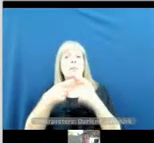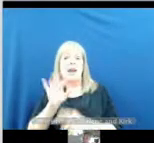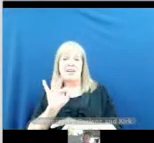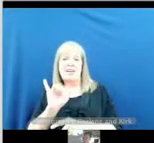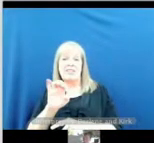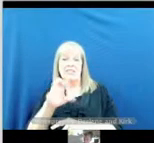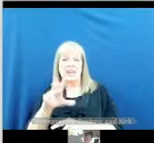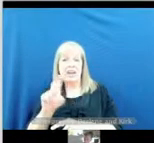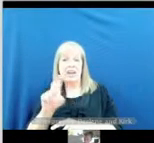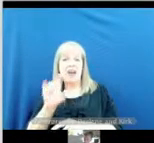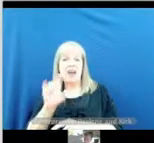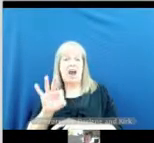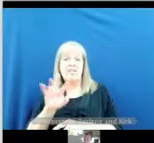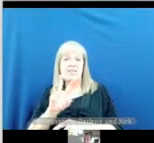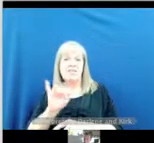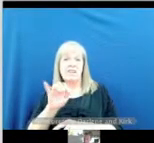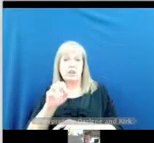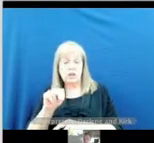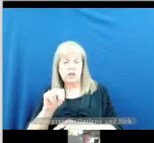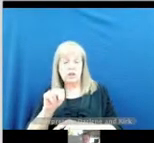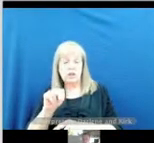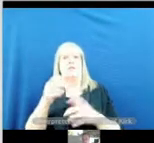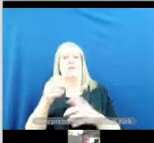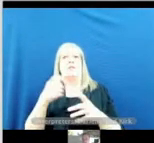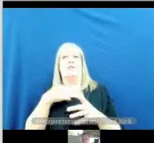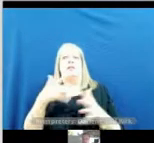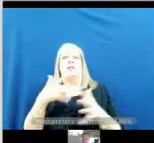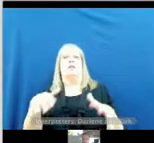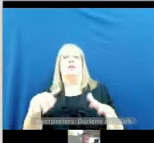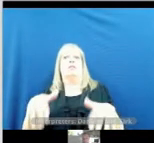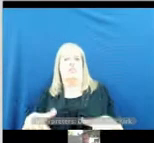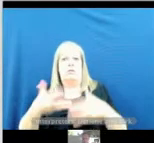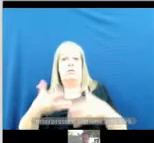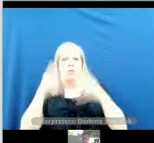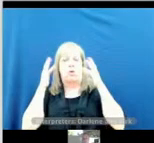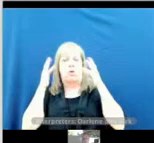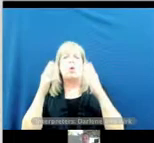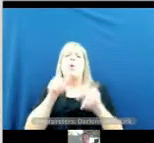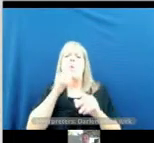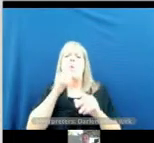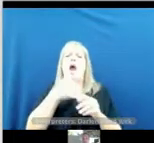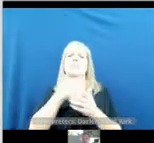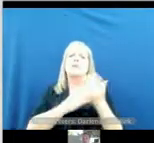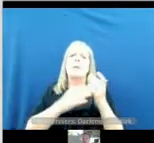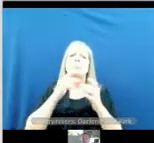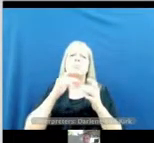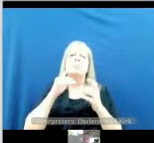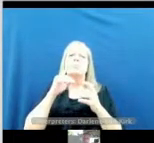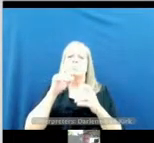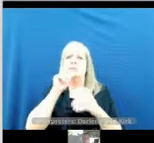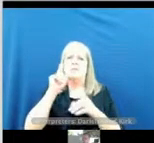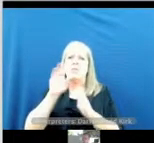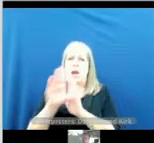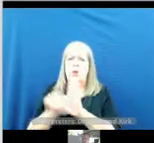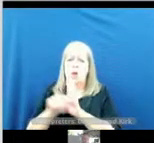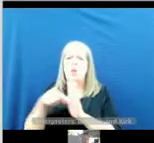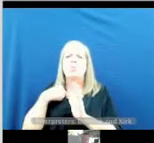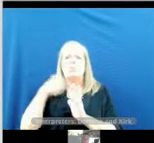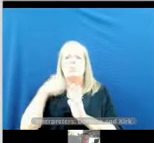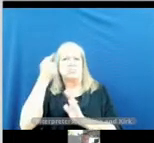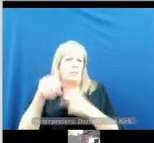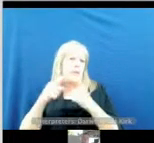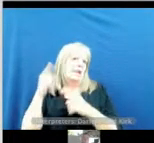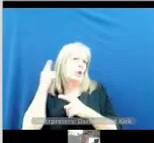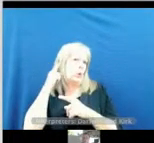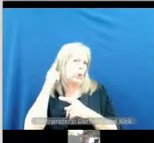more of a deaf background, presumably most people on this webinar, we understand the hearing component. You understand what an audiogram